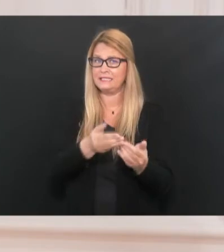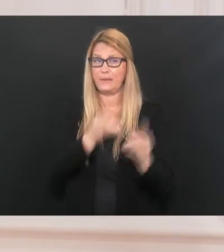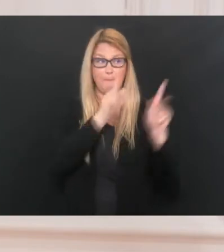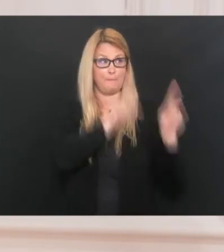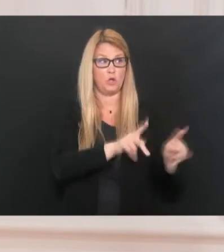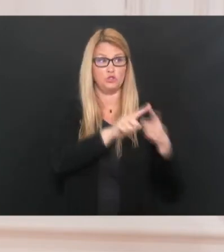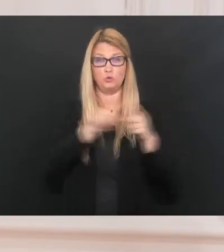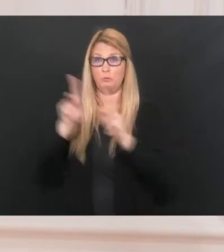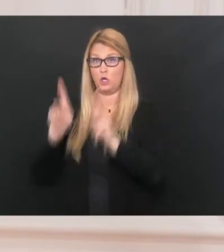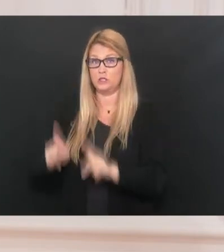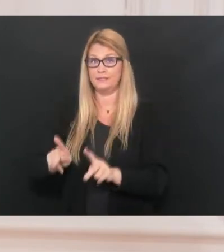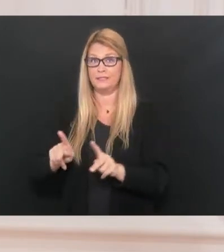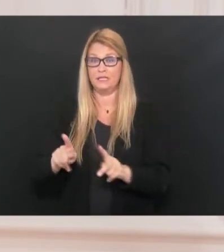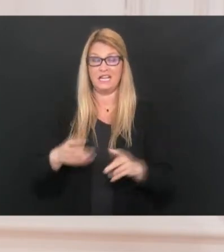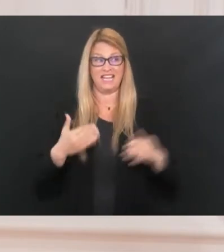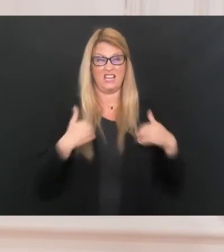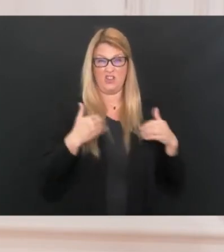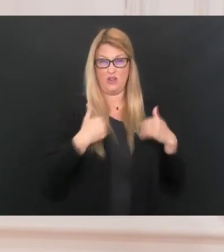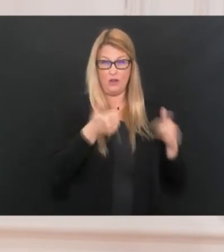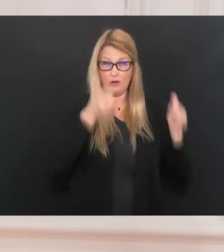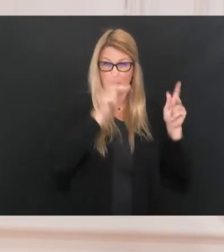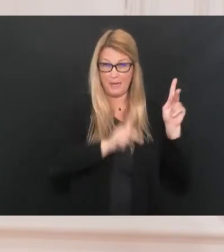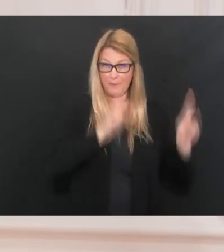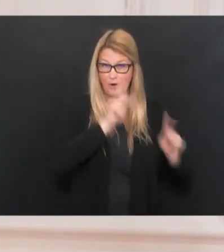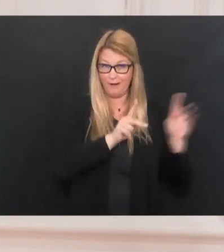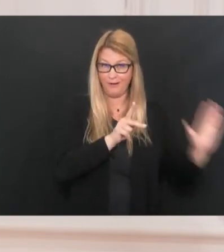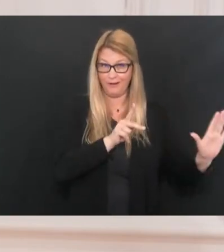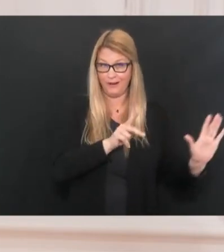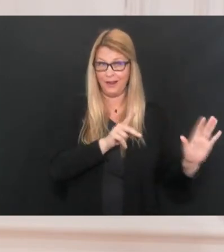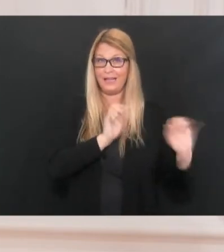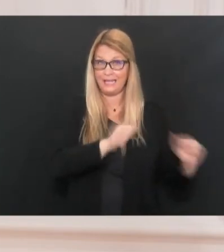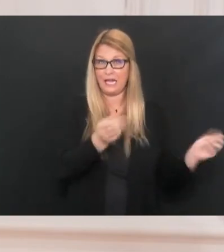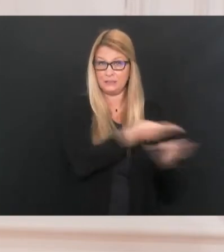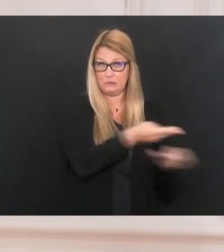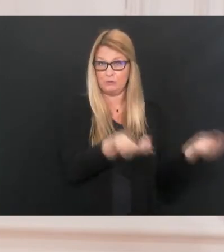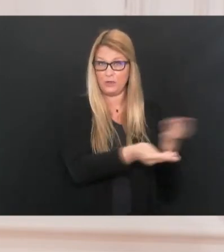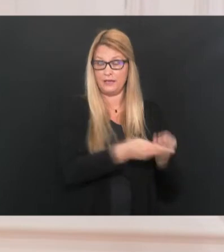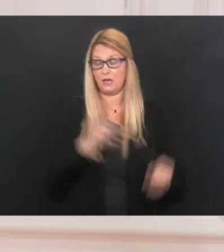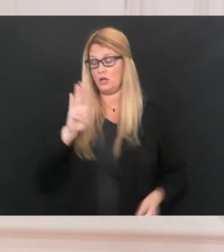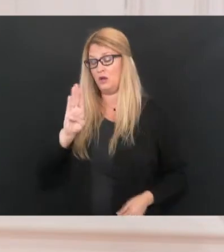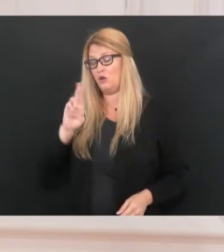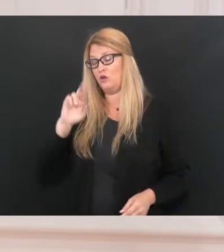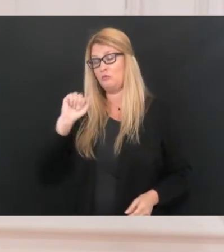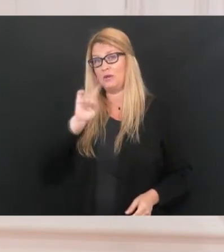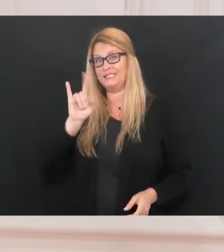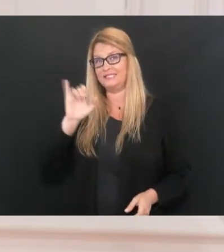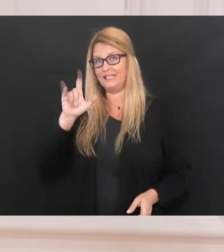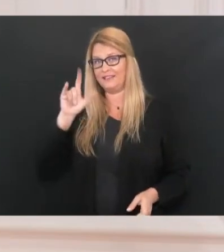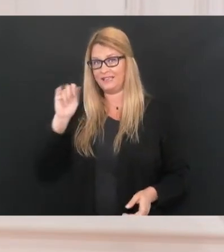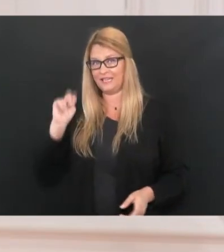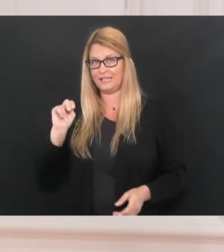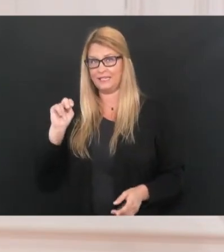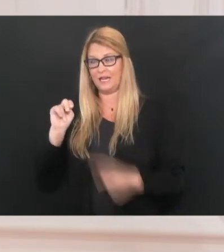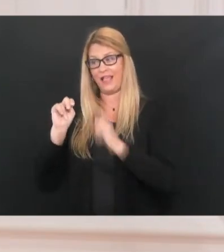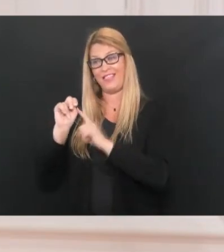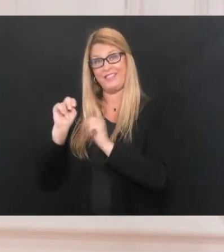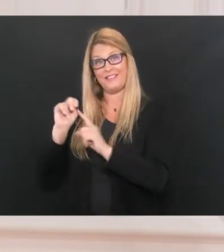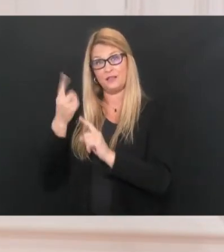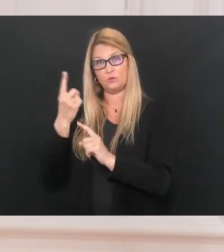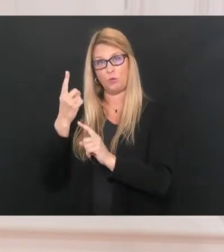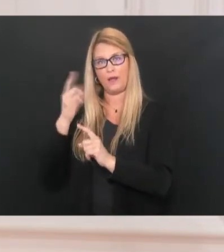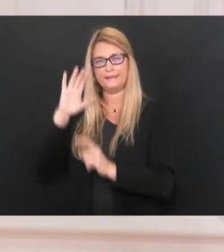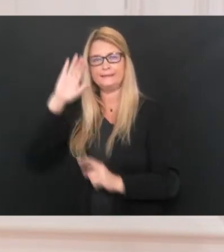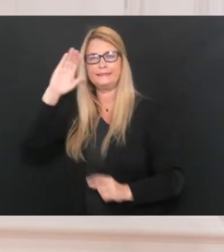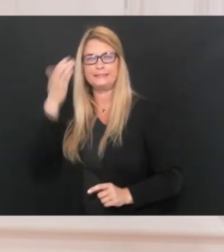person, even from younger people. And the Brazilian variant seems to be more able